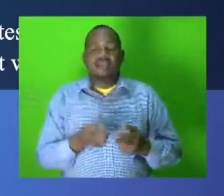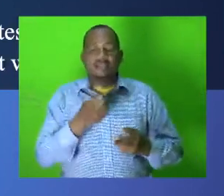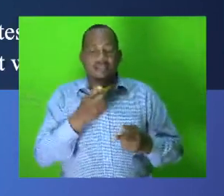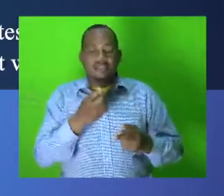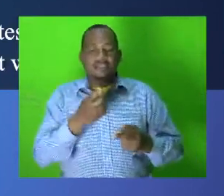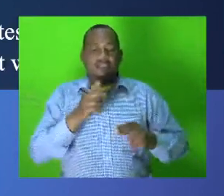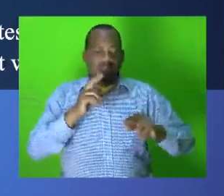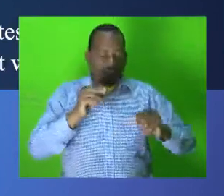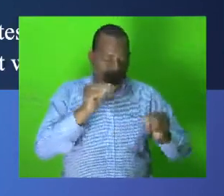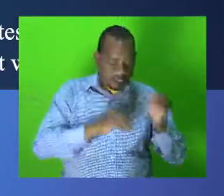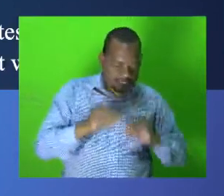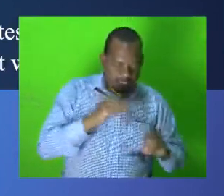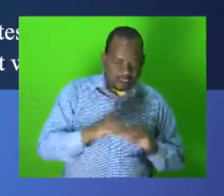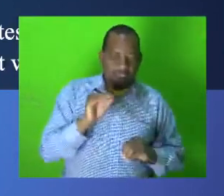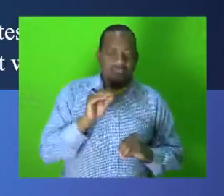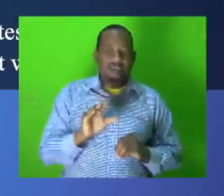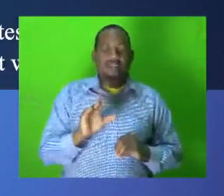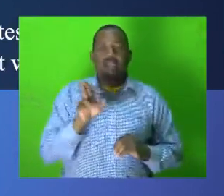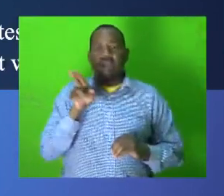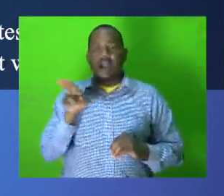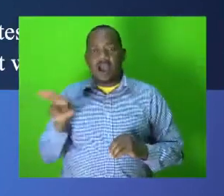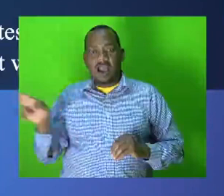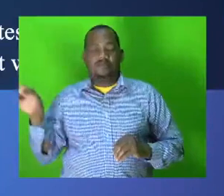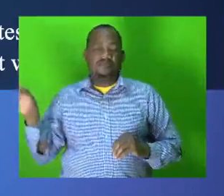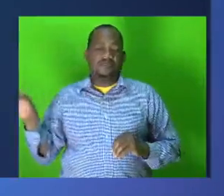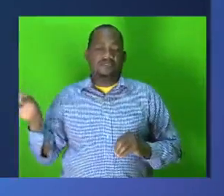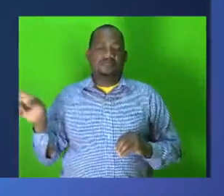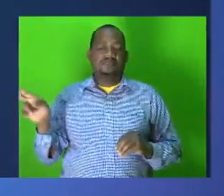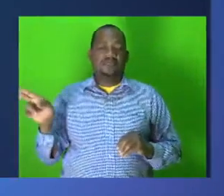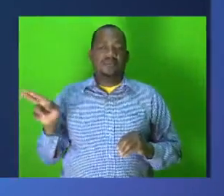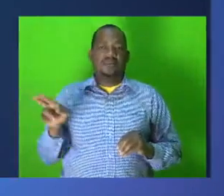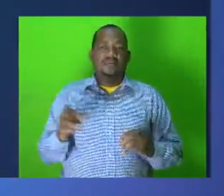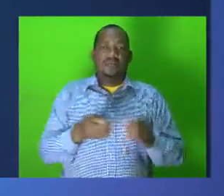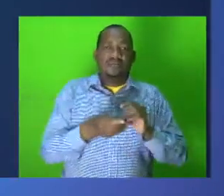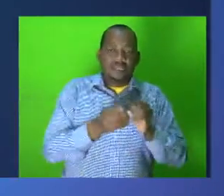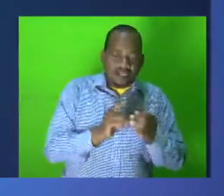So that is a step to follow in order to conduct a research.